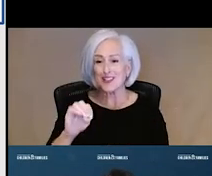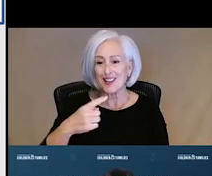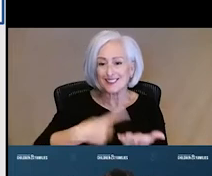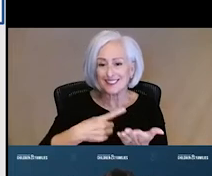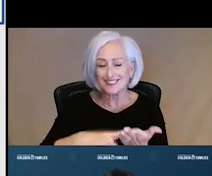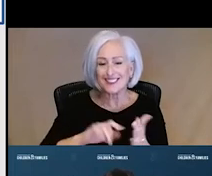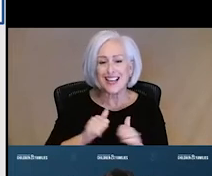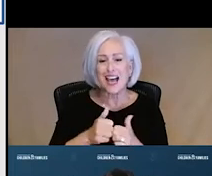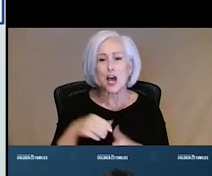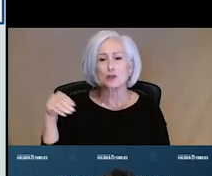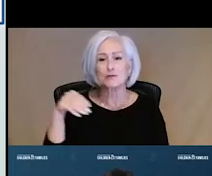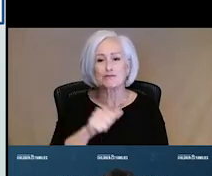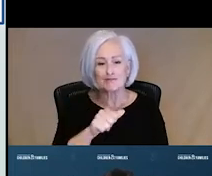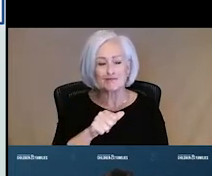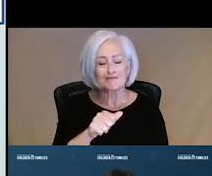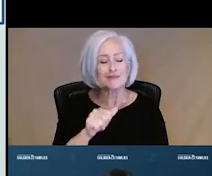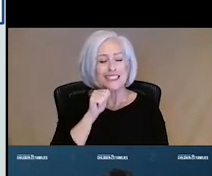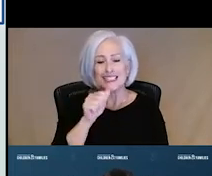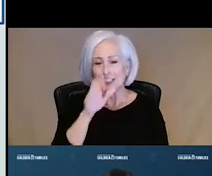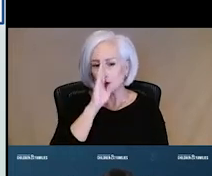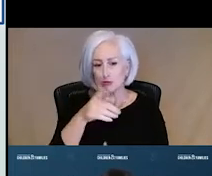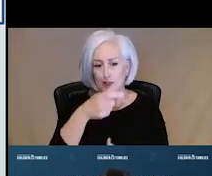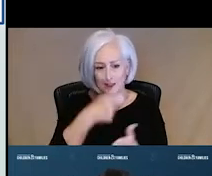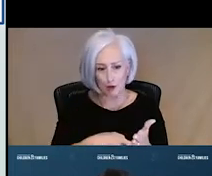costs. And remember to keep using the Q&A function.